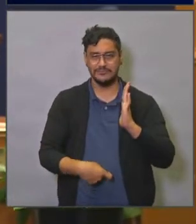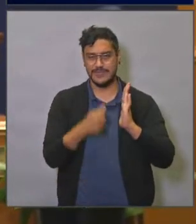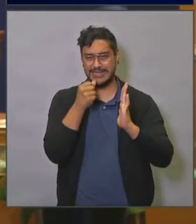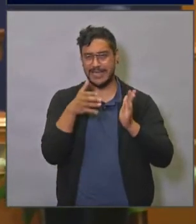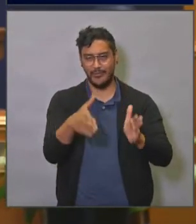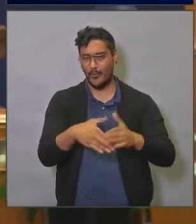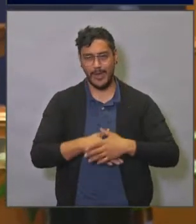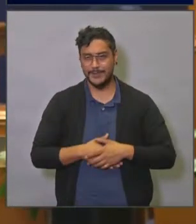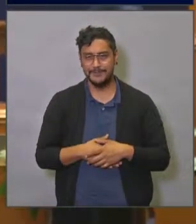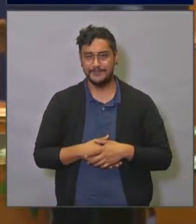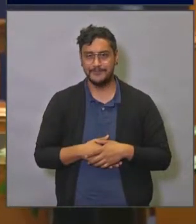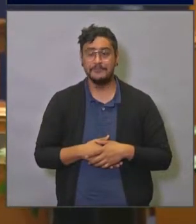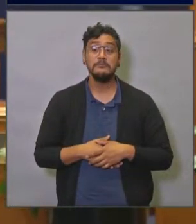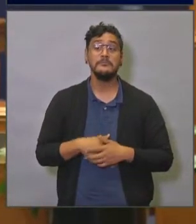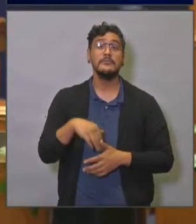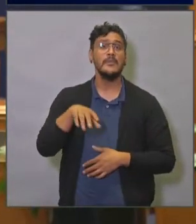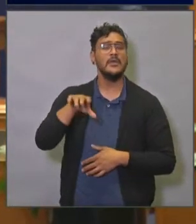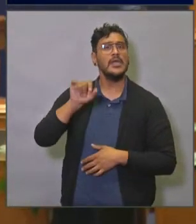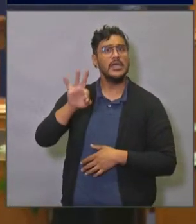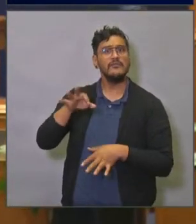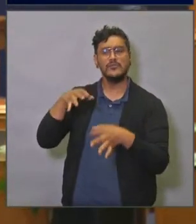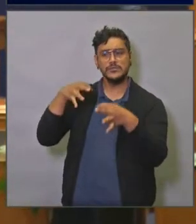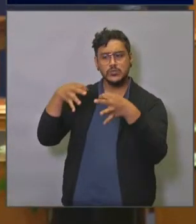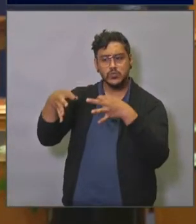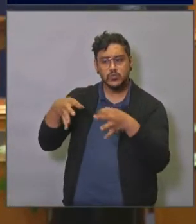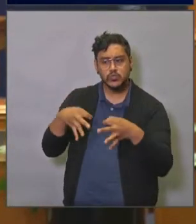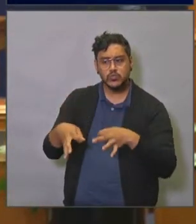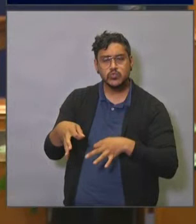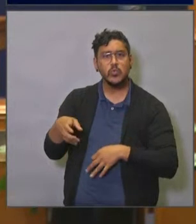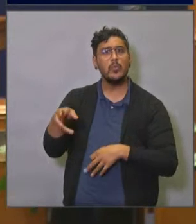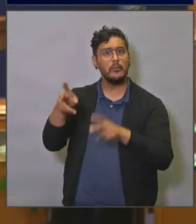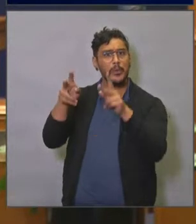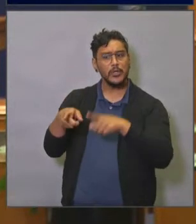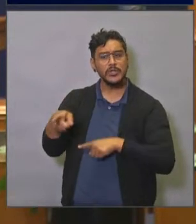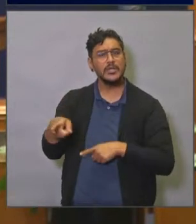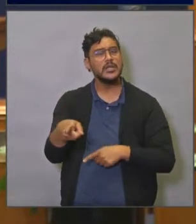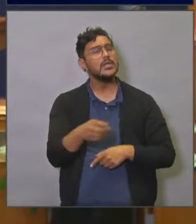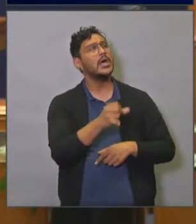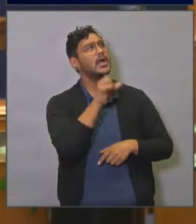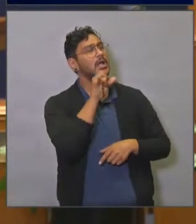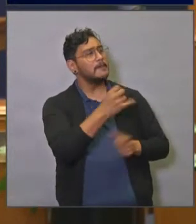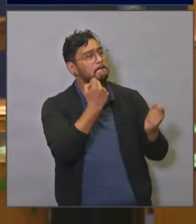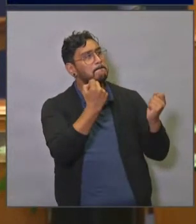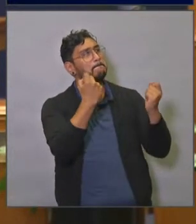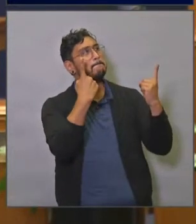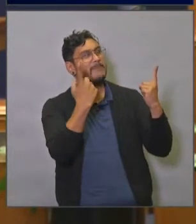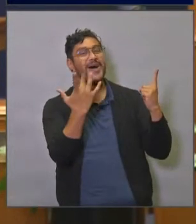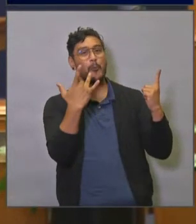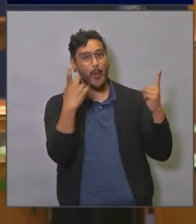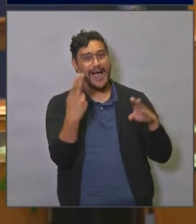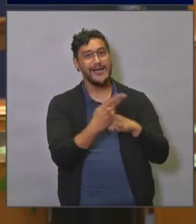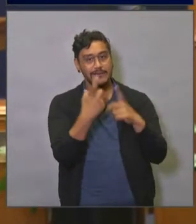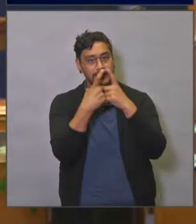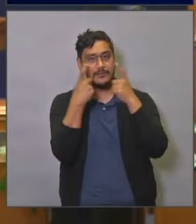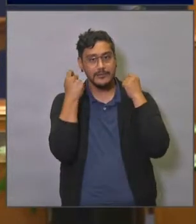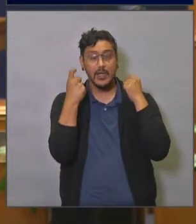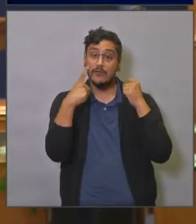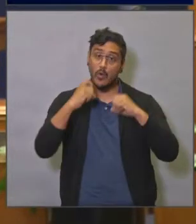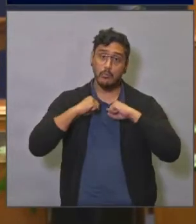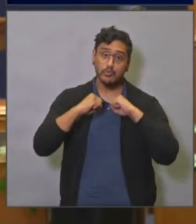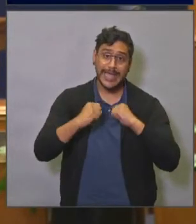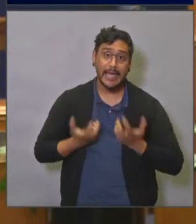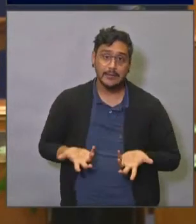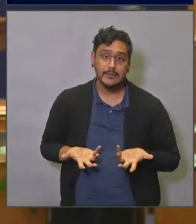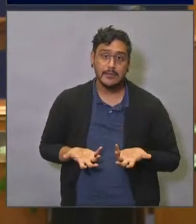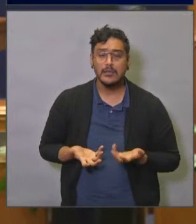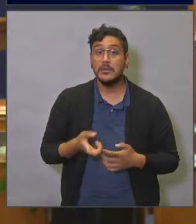that when people really understand why they're wearing a face covering, which is really to protect others, because you don't know if you're going to have the virus or if you do have the